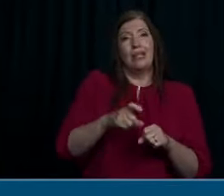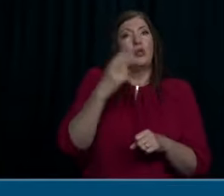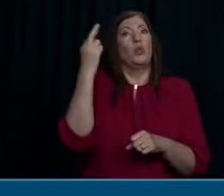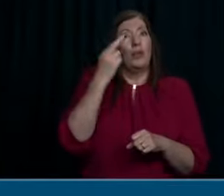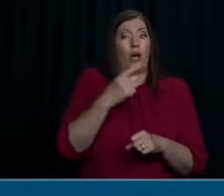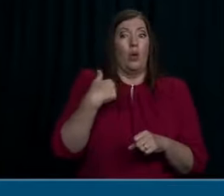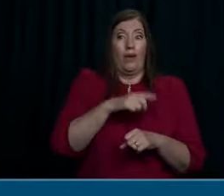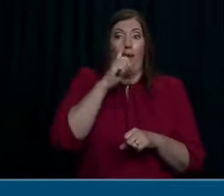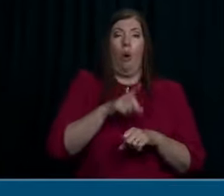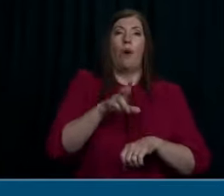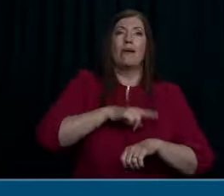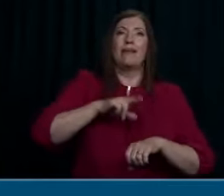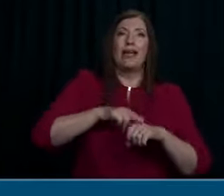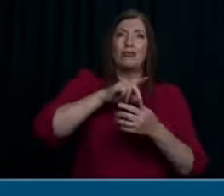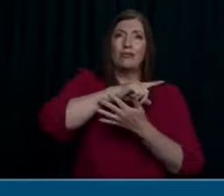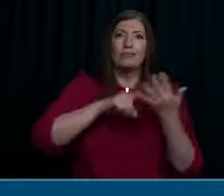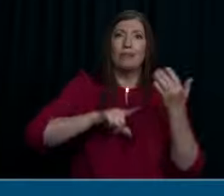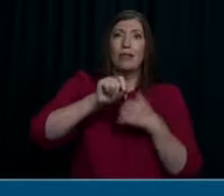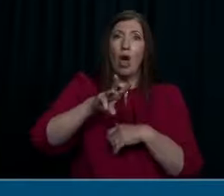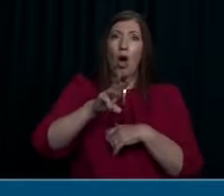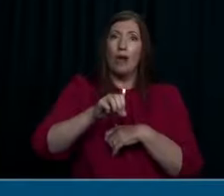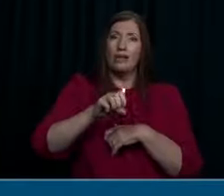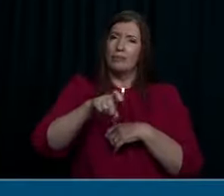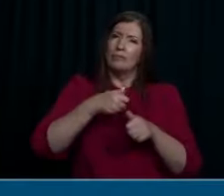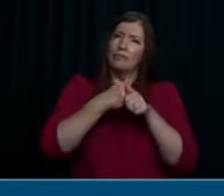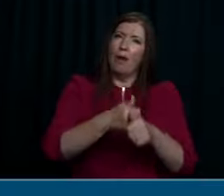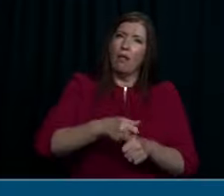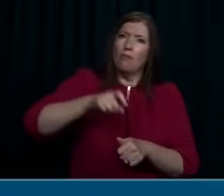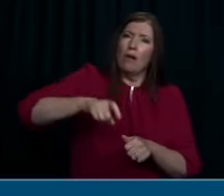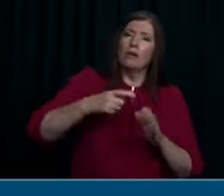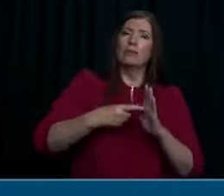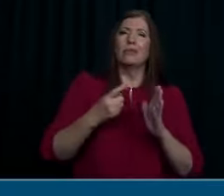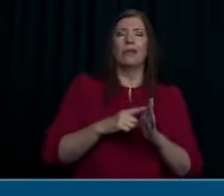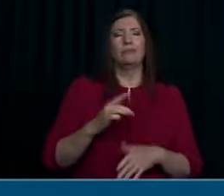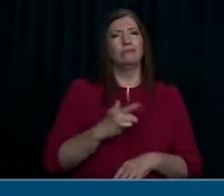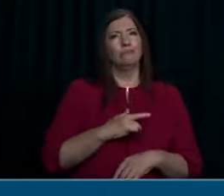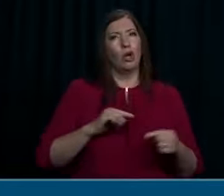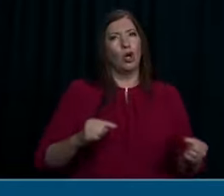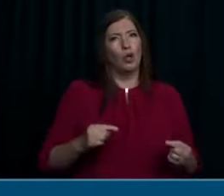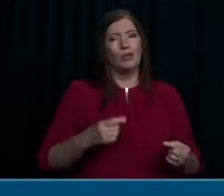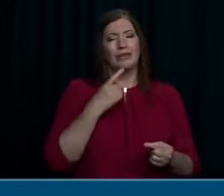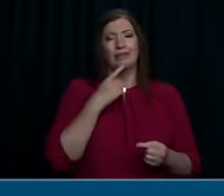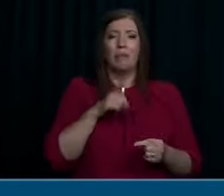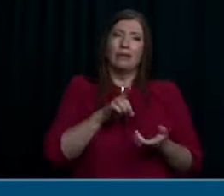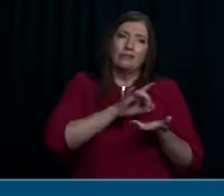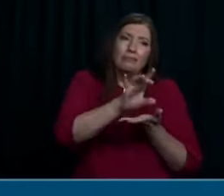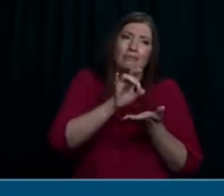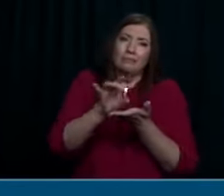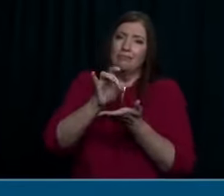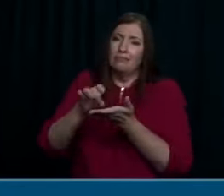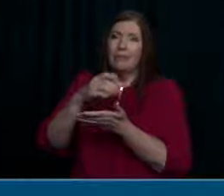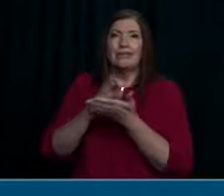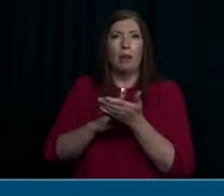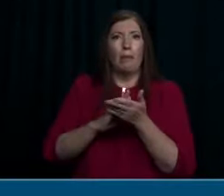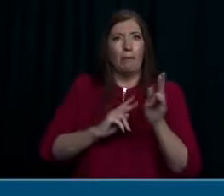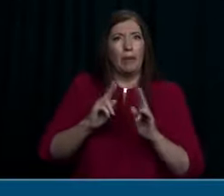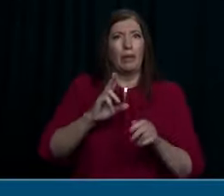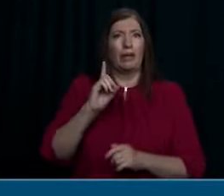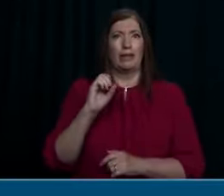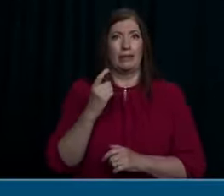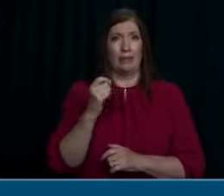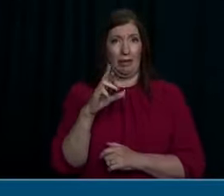realize we are a nation of laws. Those laws have to be followed. Sometimes it hurts to say, you know, we have to deport certain people. We have to get back to